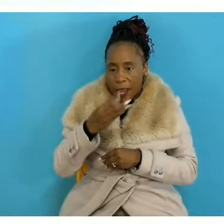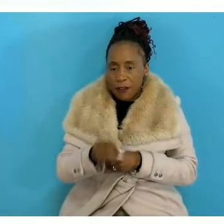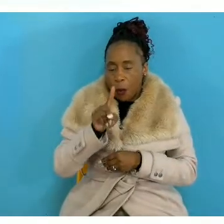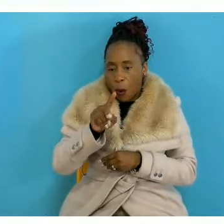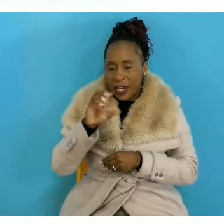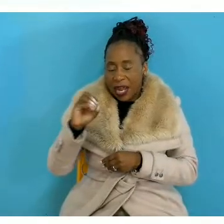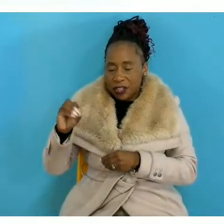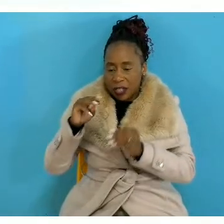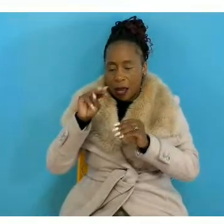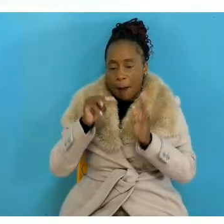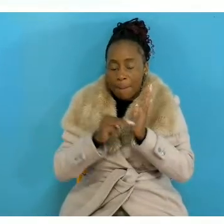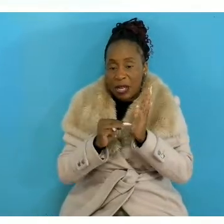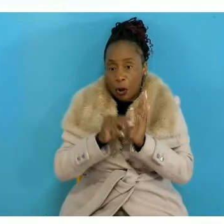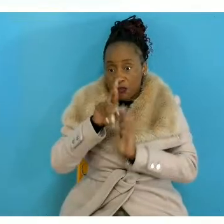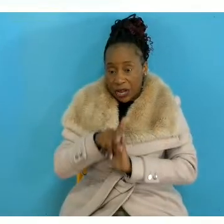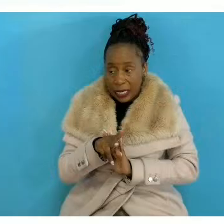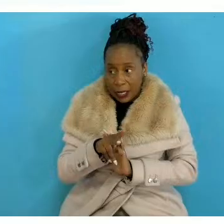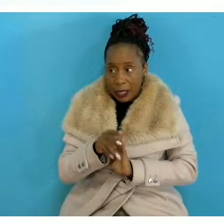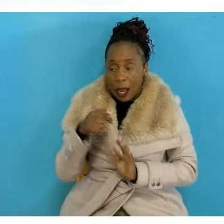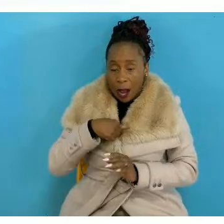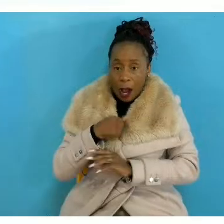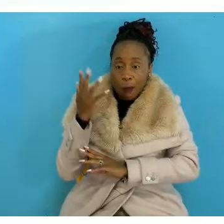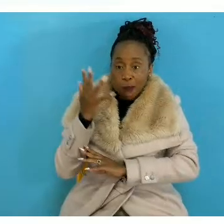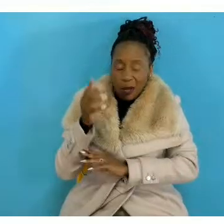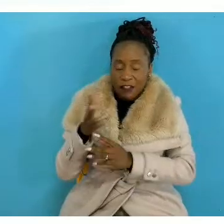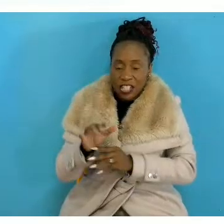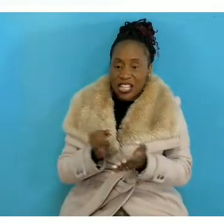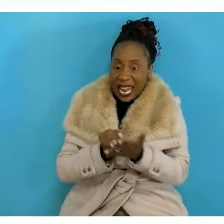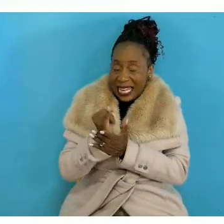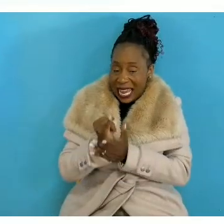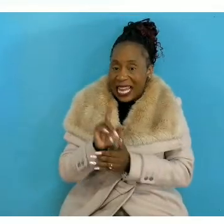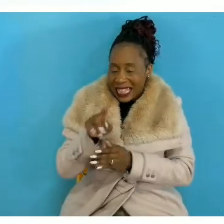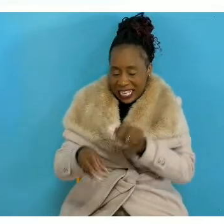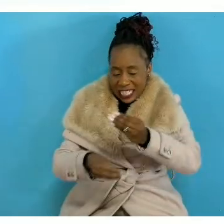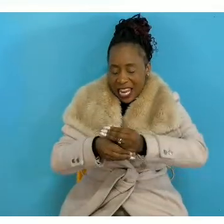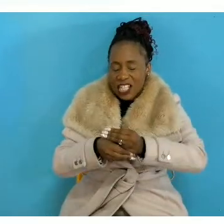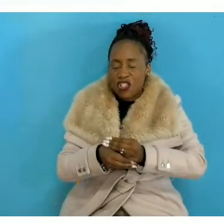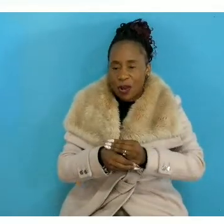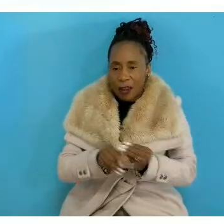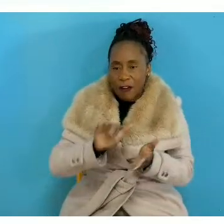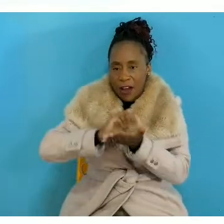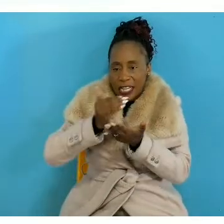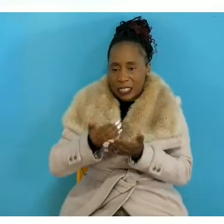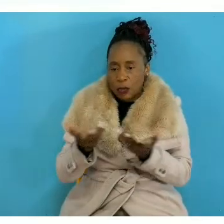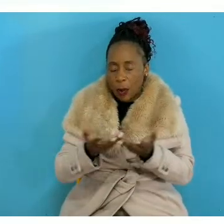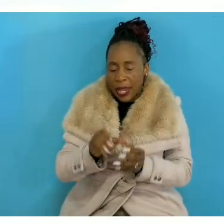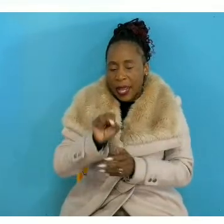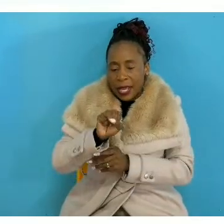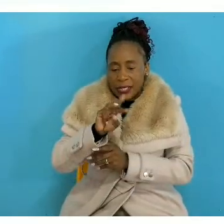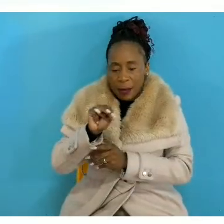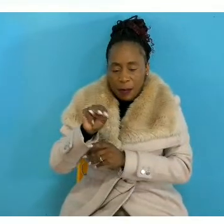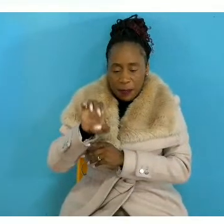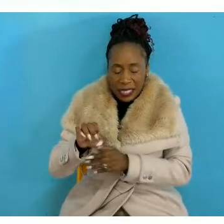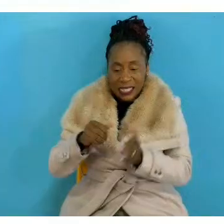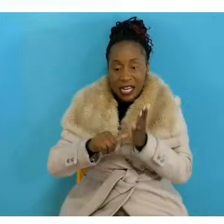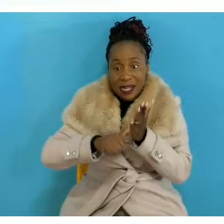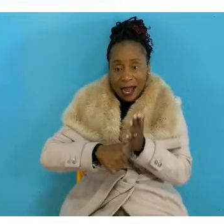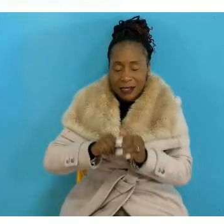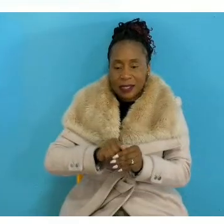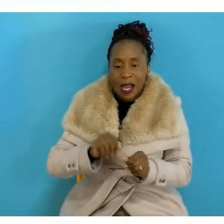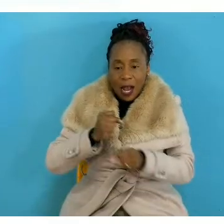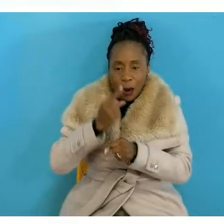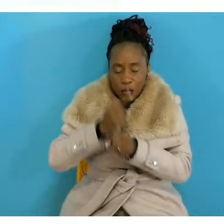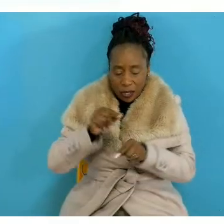100 million, which I presented earlier, which is additional funding to SMMEs around Gauteng for this financial